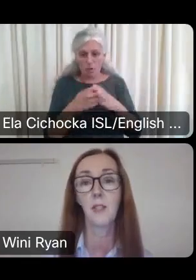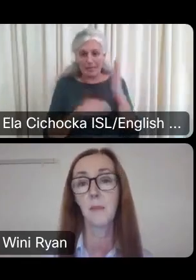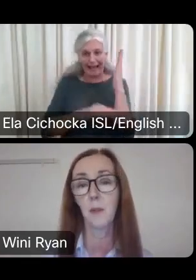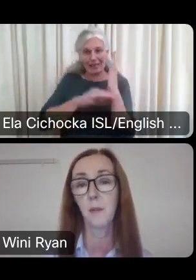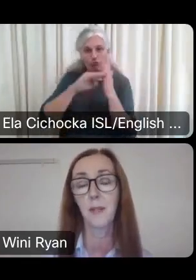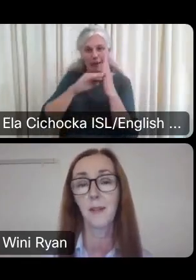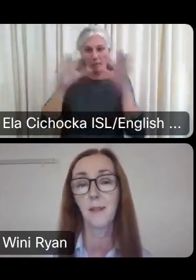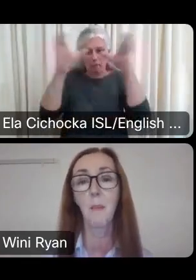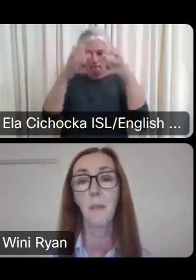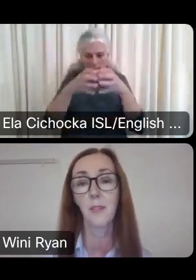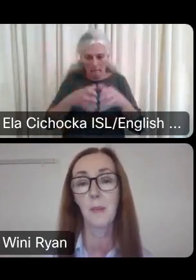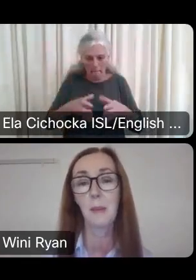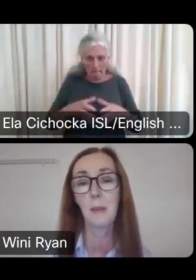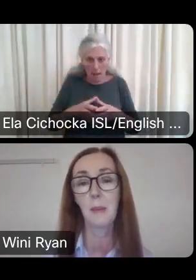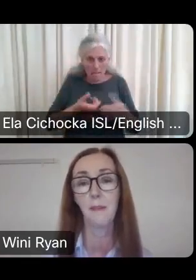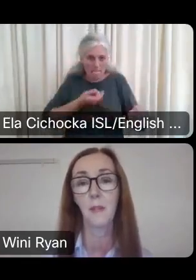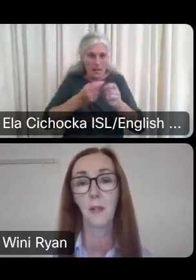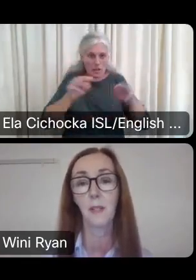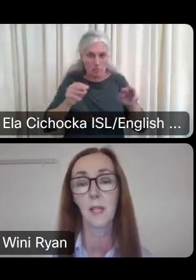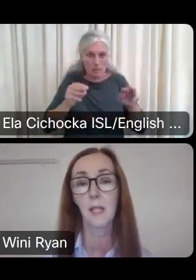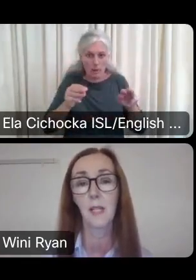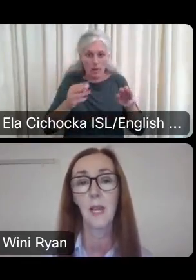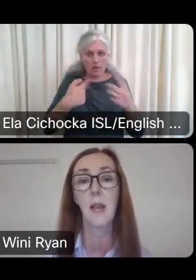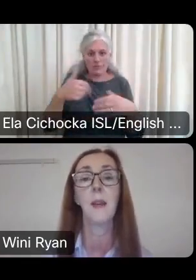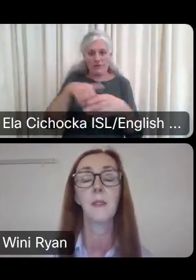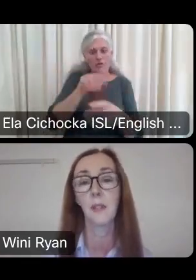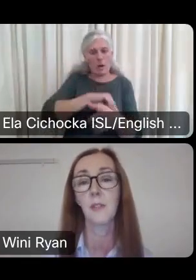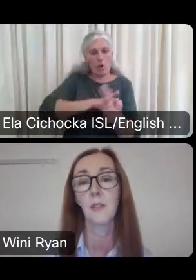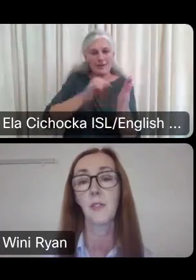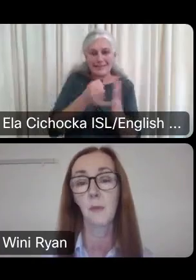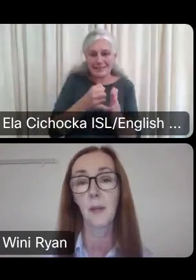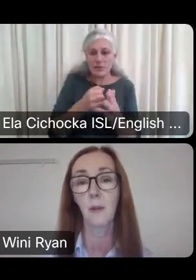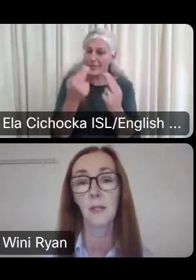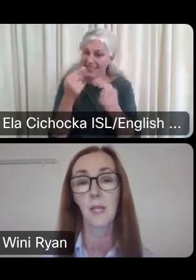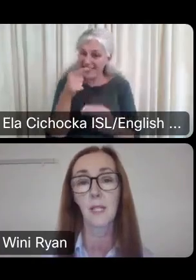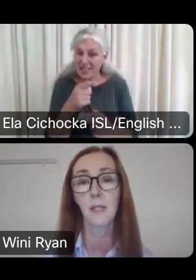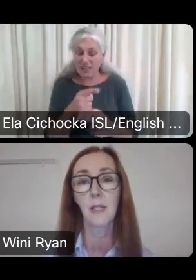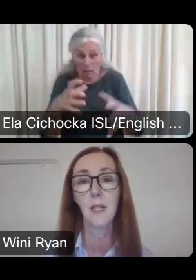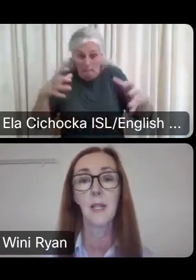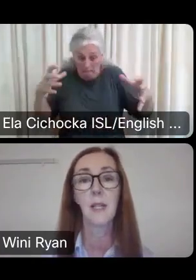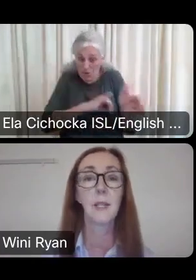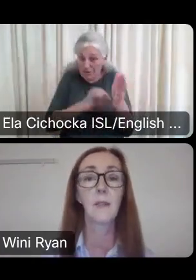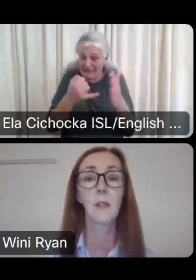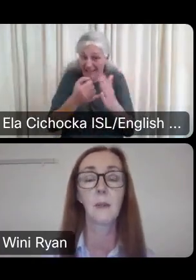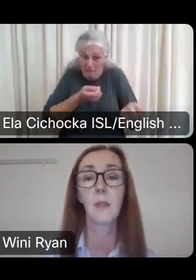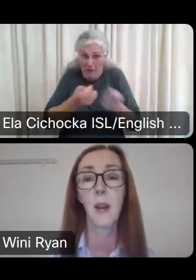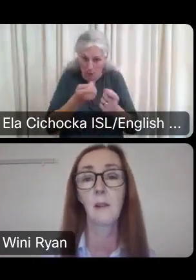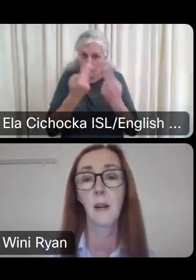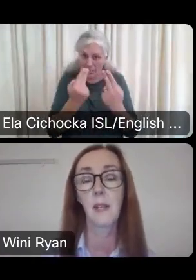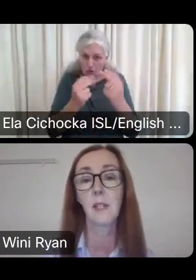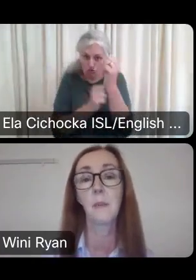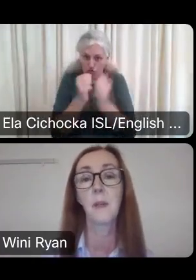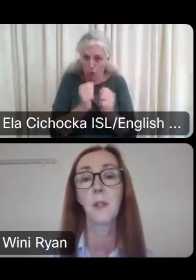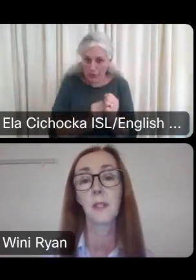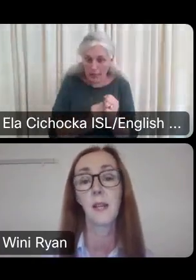manage the numbers of people we have in the organization. And that's necessary when you have big organizations. The difficulty with